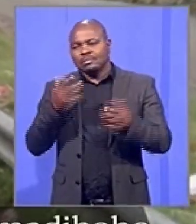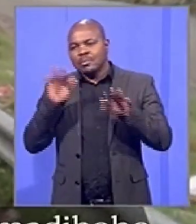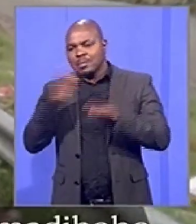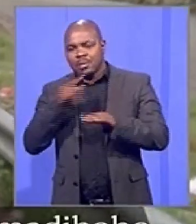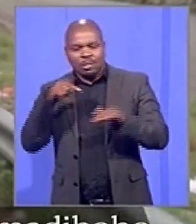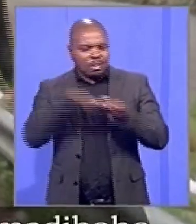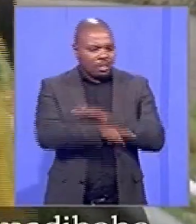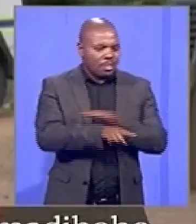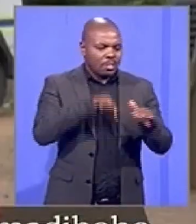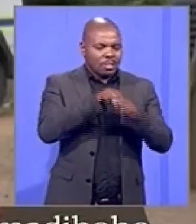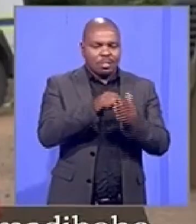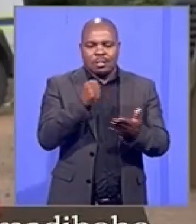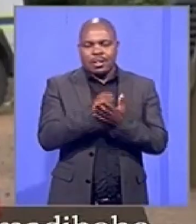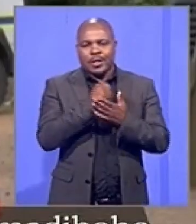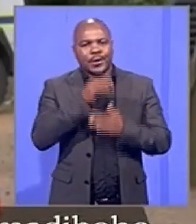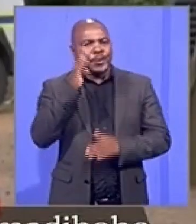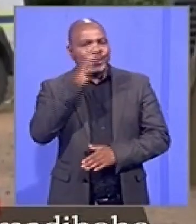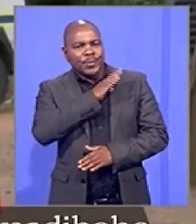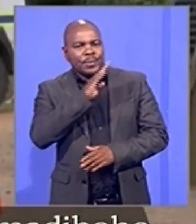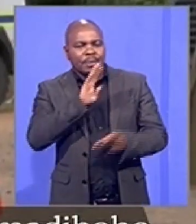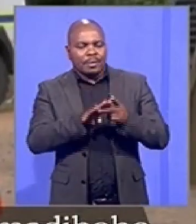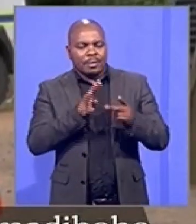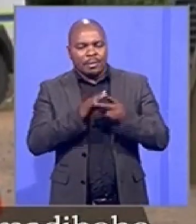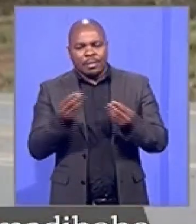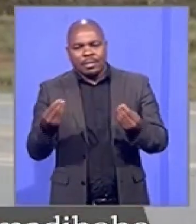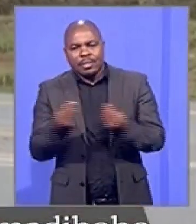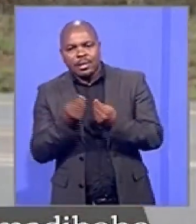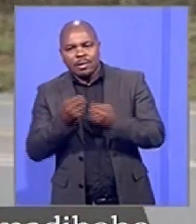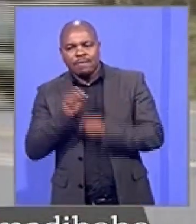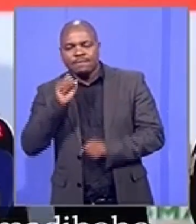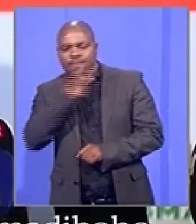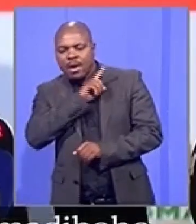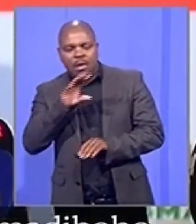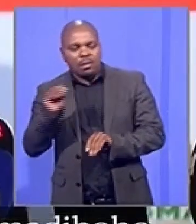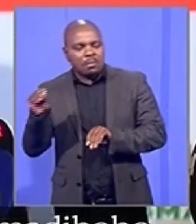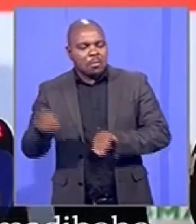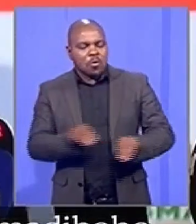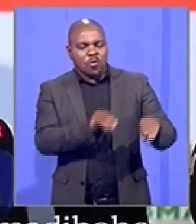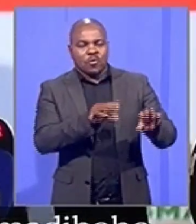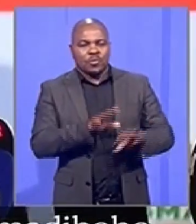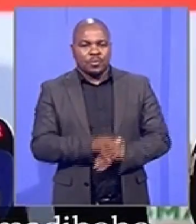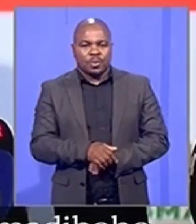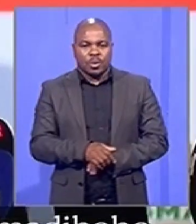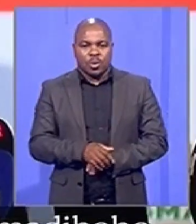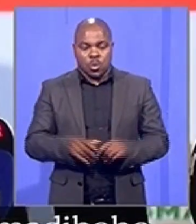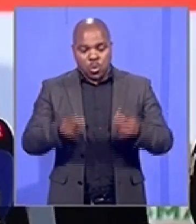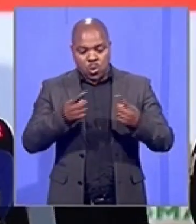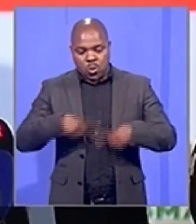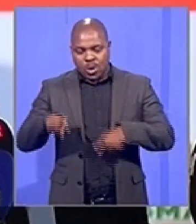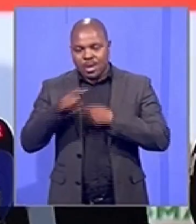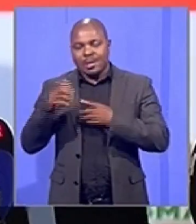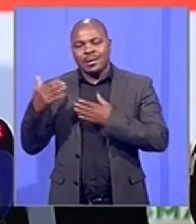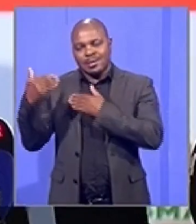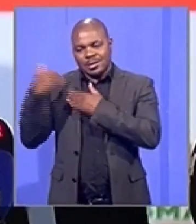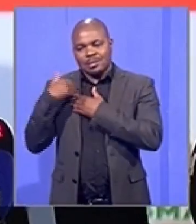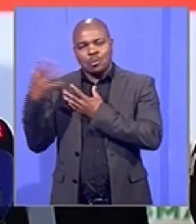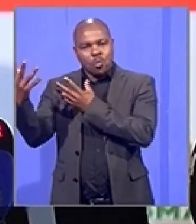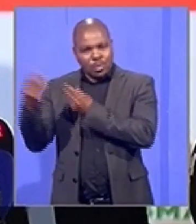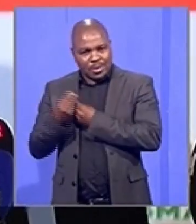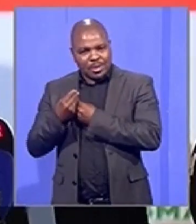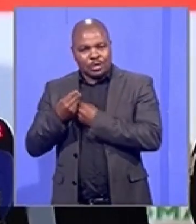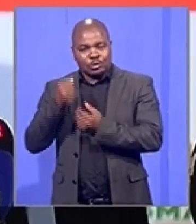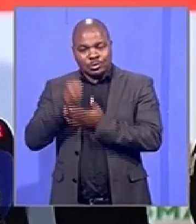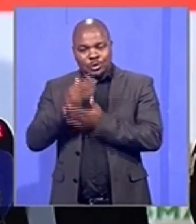batho e seng ka fa molaong le tsamaiso ya dithoto tsa bogodu. We have a collective responsibility in terms of the prevention